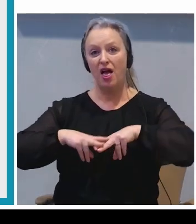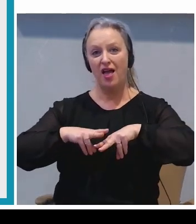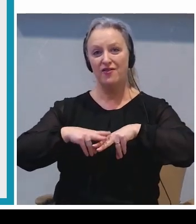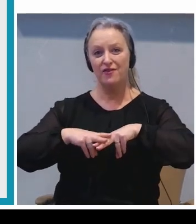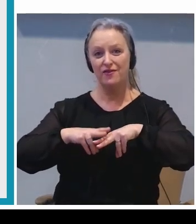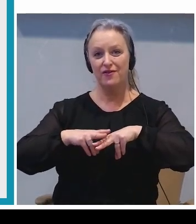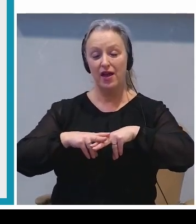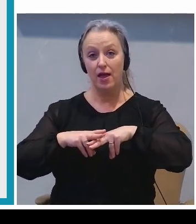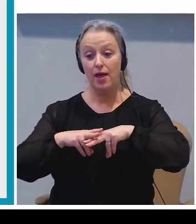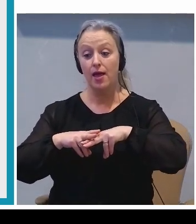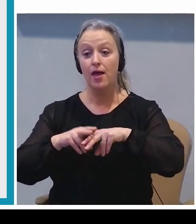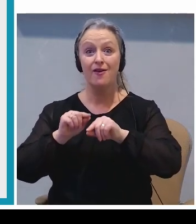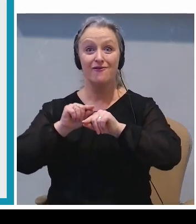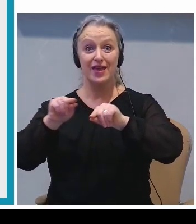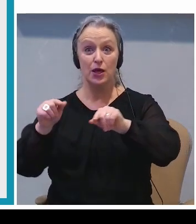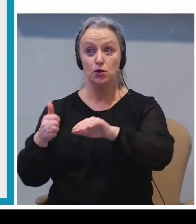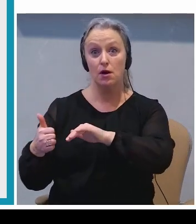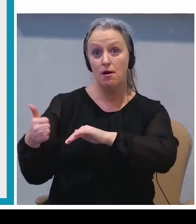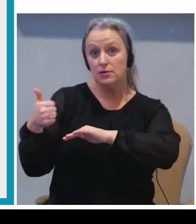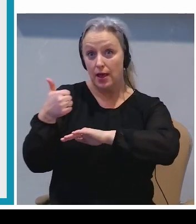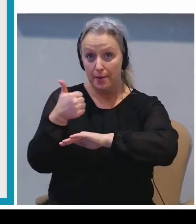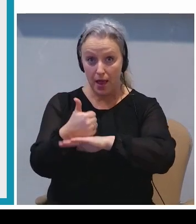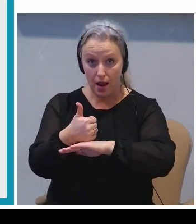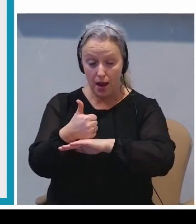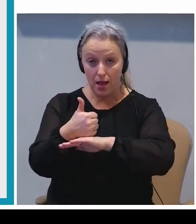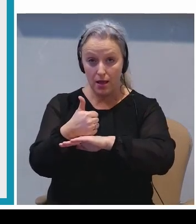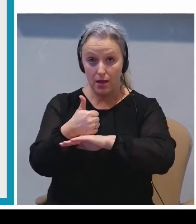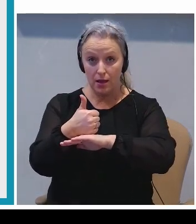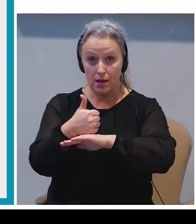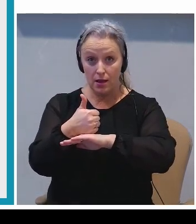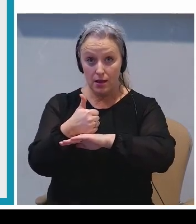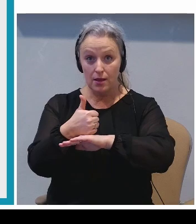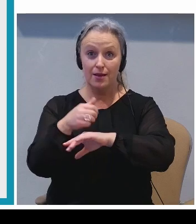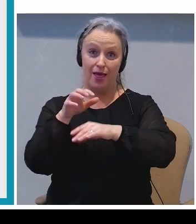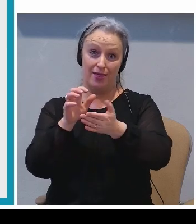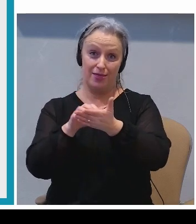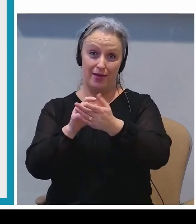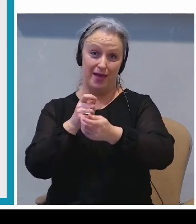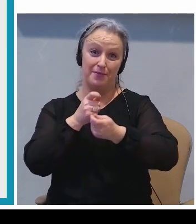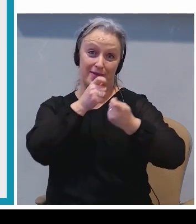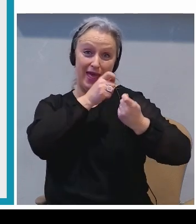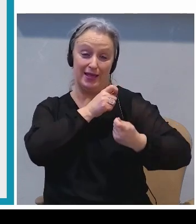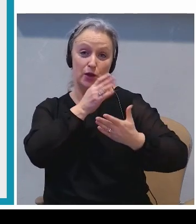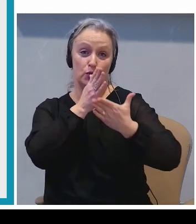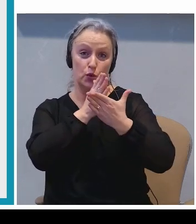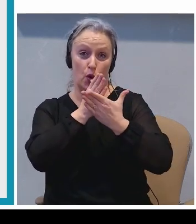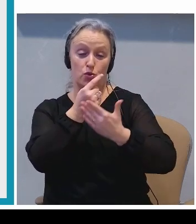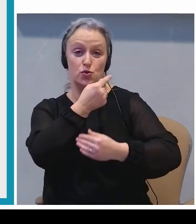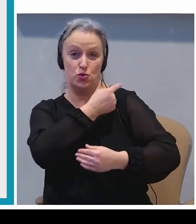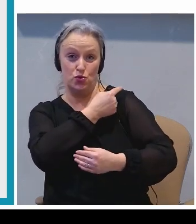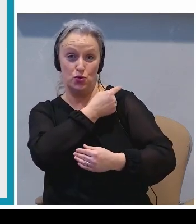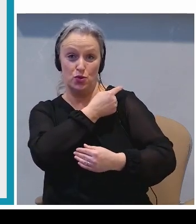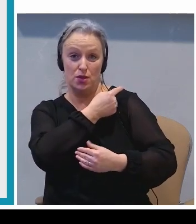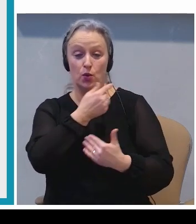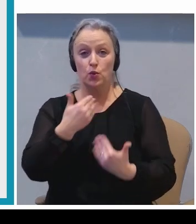here, asemel 1, 2, 3, 4. And each one of those on siin plasmids näidatud makes a bit of the plasmiidid HIV, like the